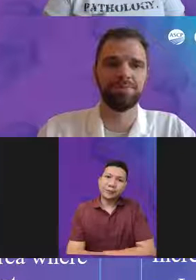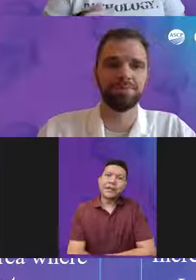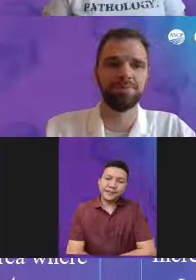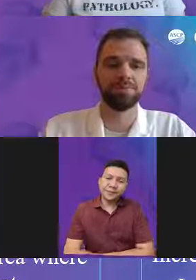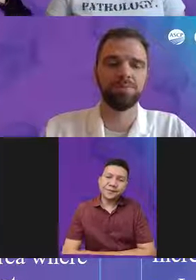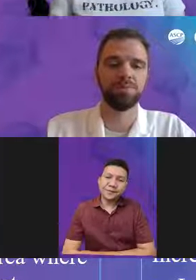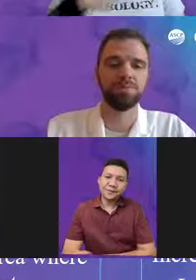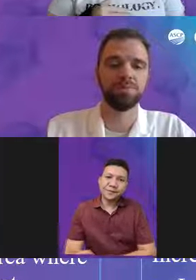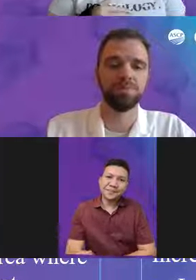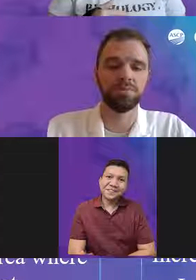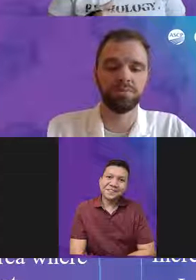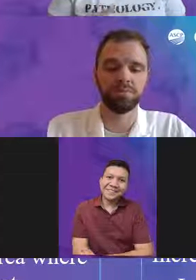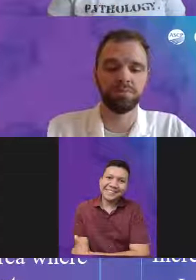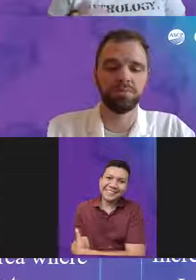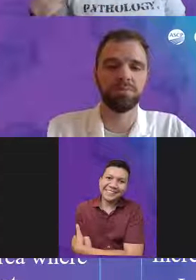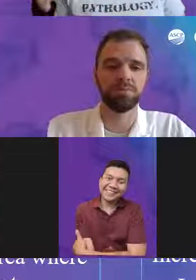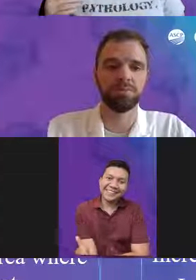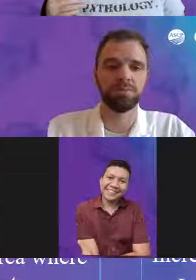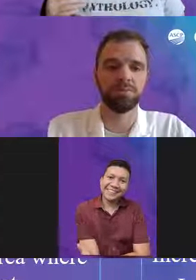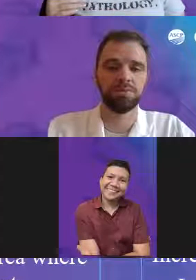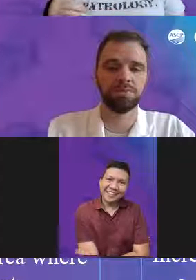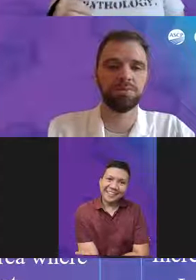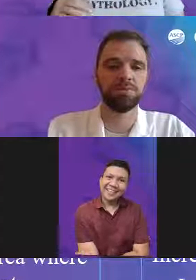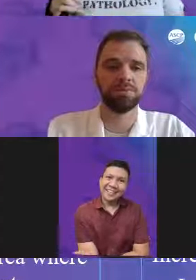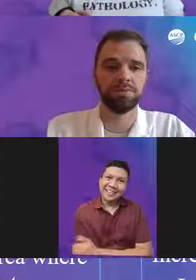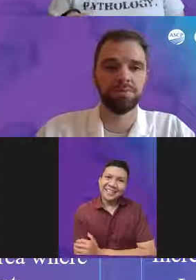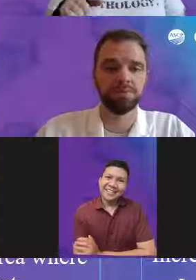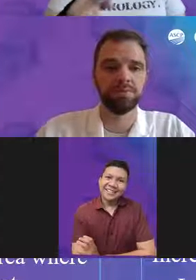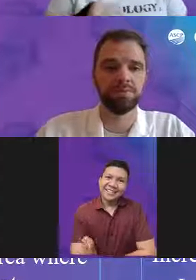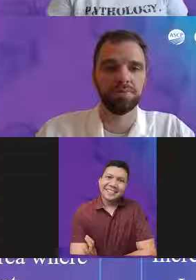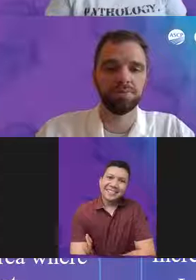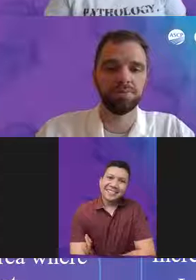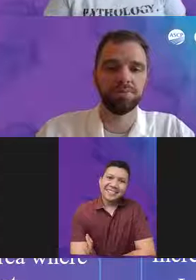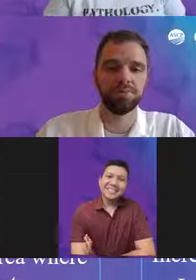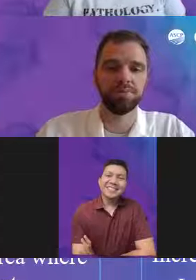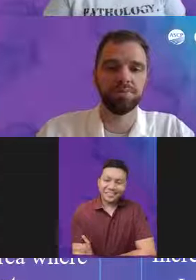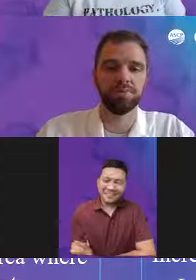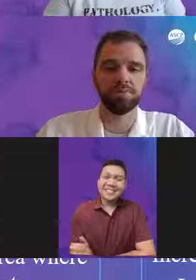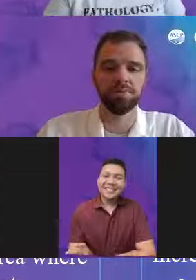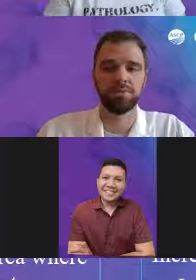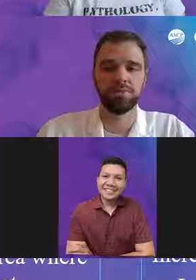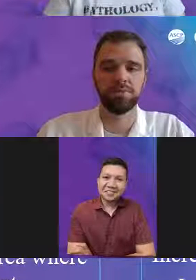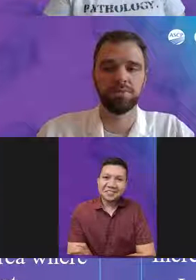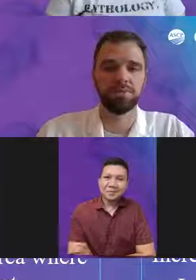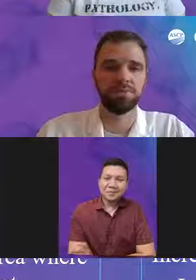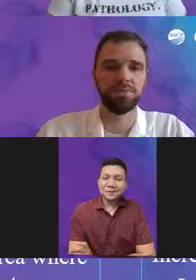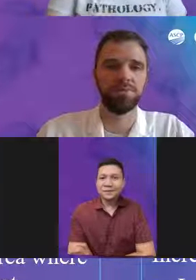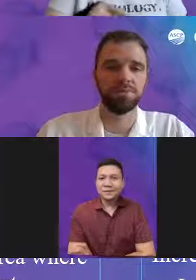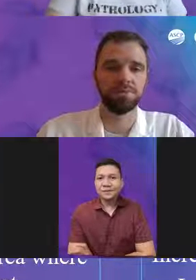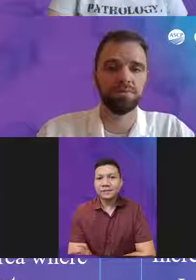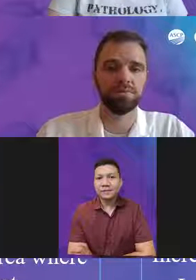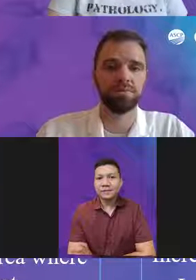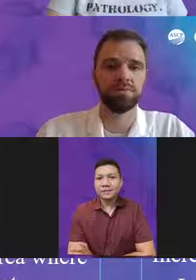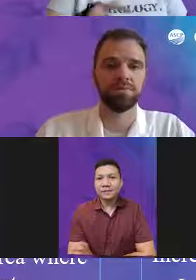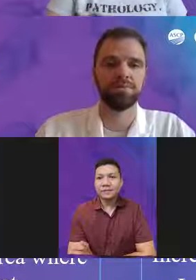right? Right. You can't pull somebody off the road and say, hey, press this button and release these results. Because if